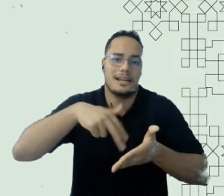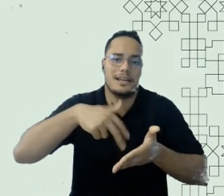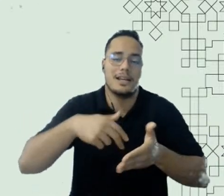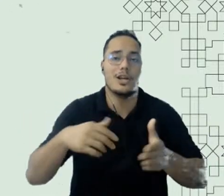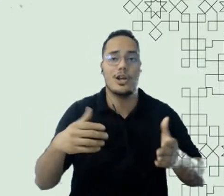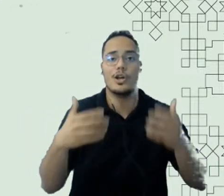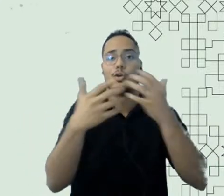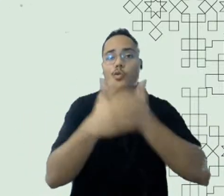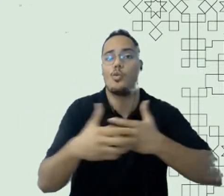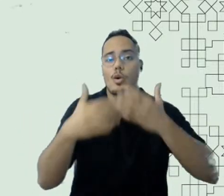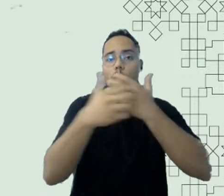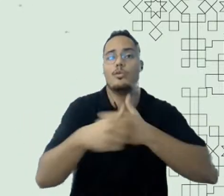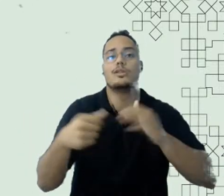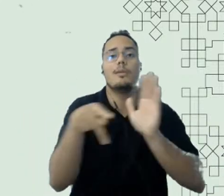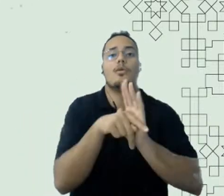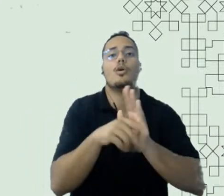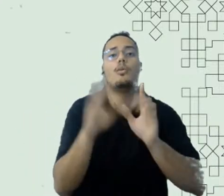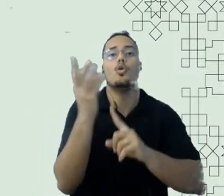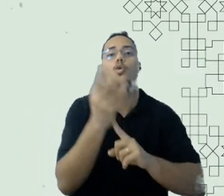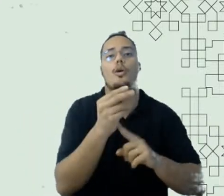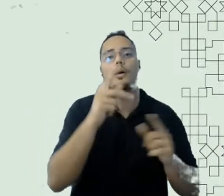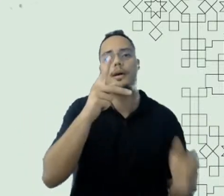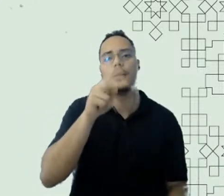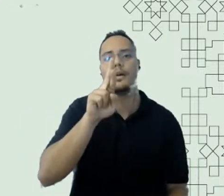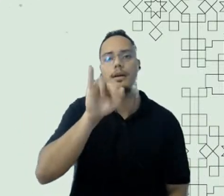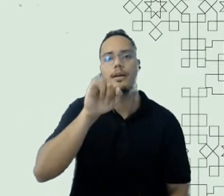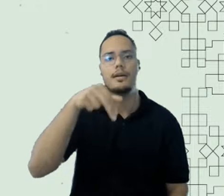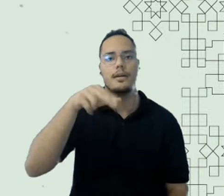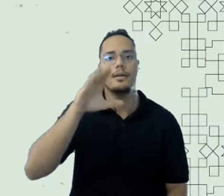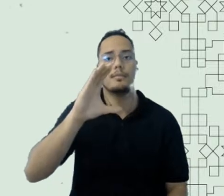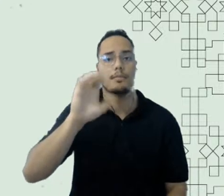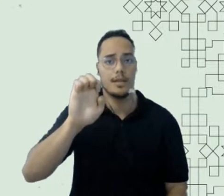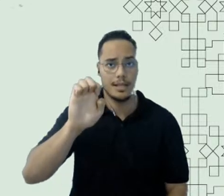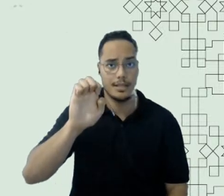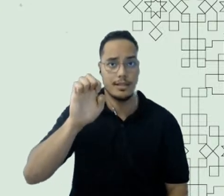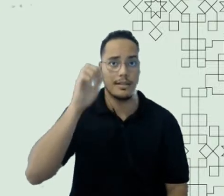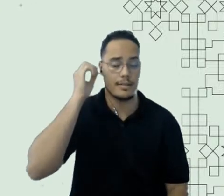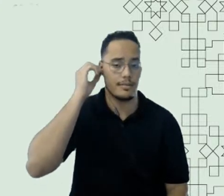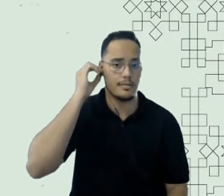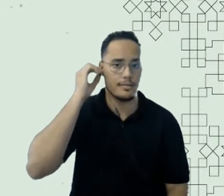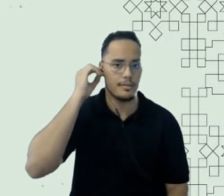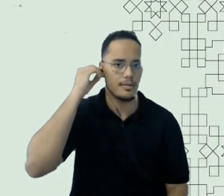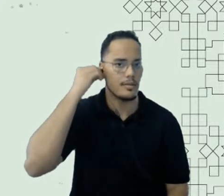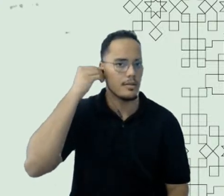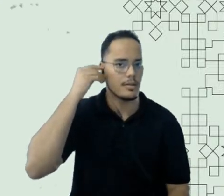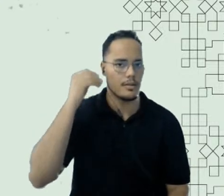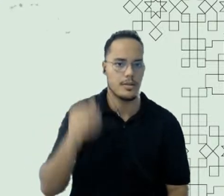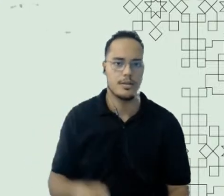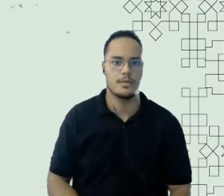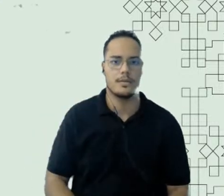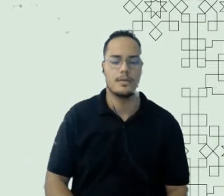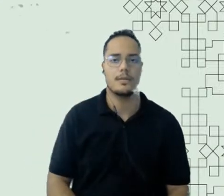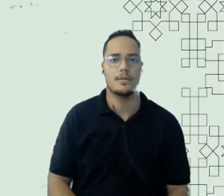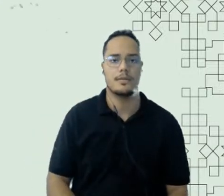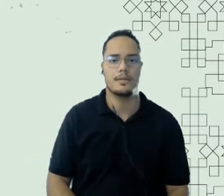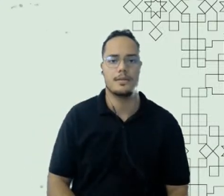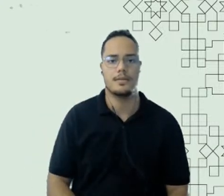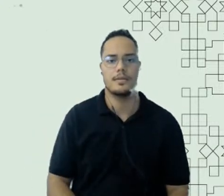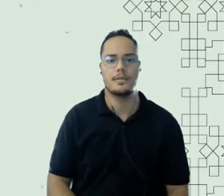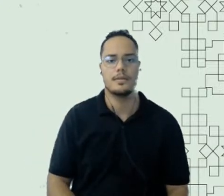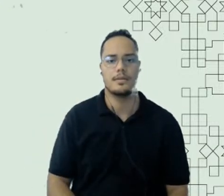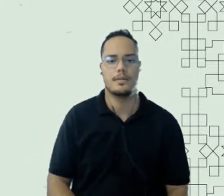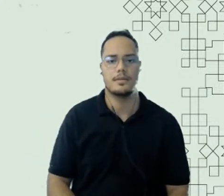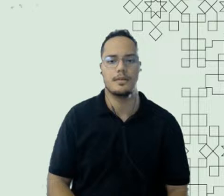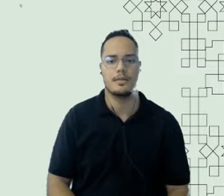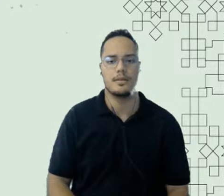of Prince was tagged by Content ID, the system put in place by Google to identify content